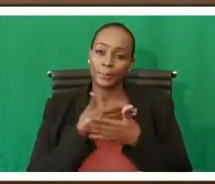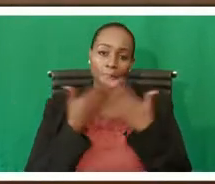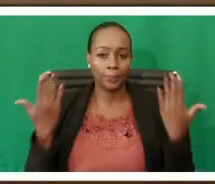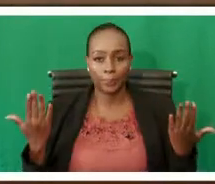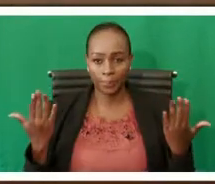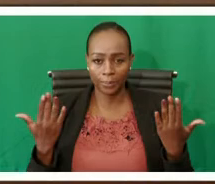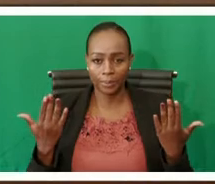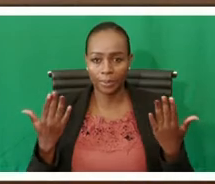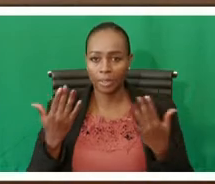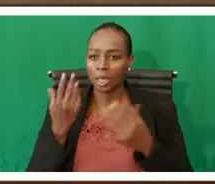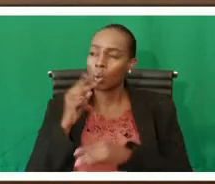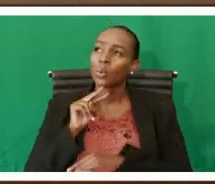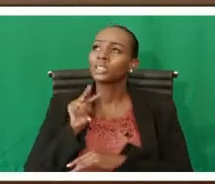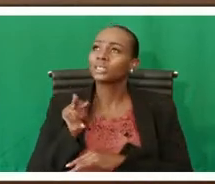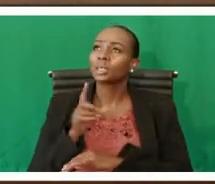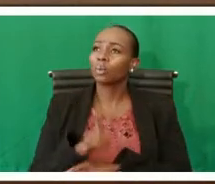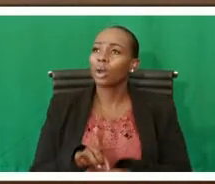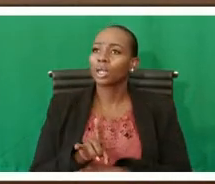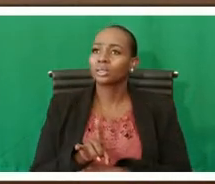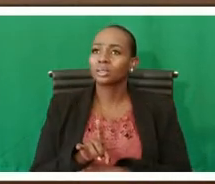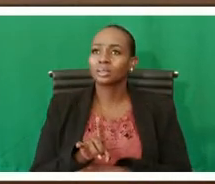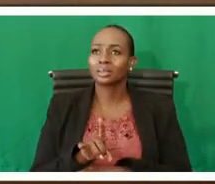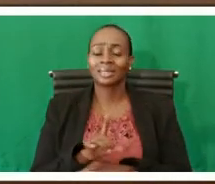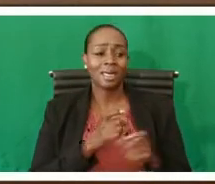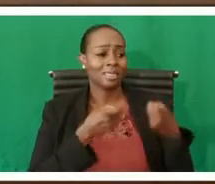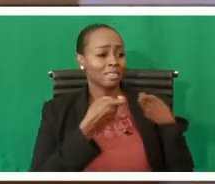Re bona e kare ntwa ye